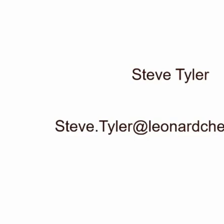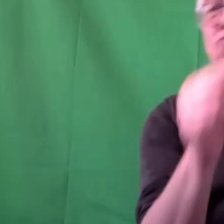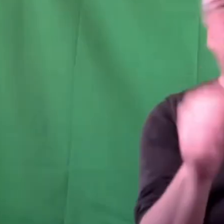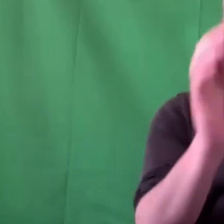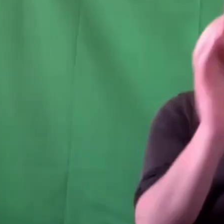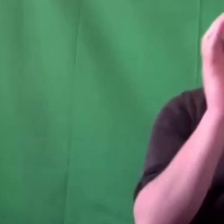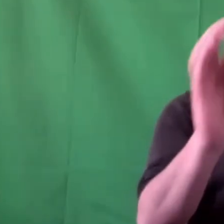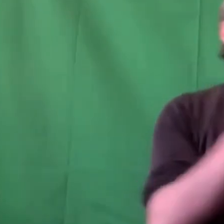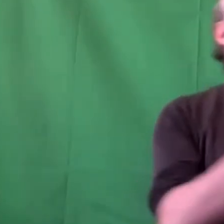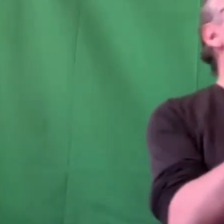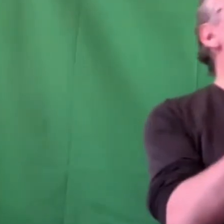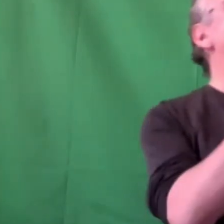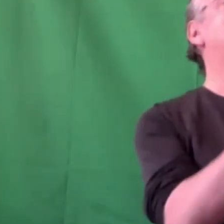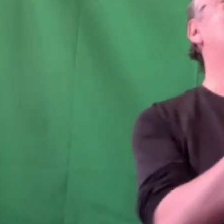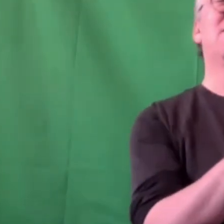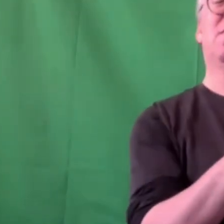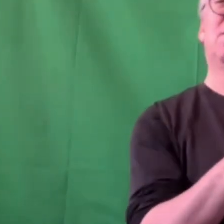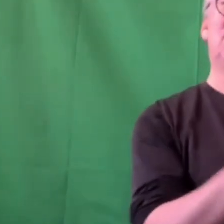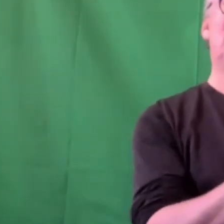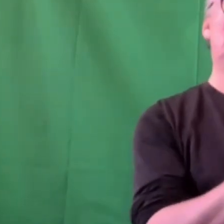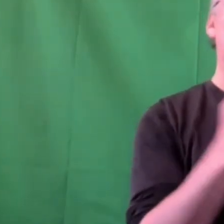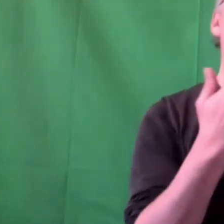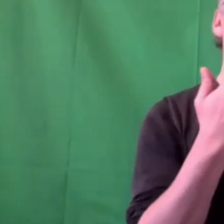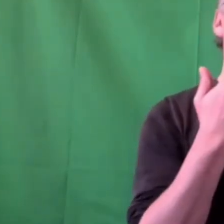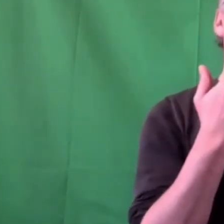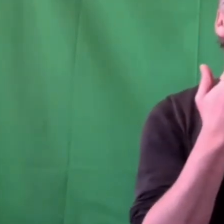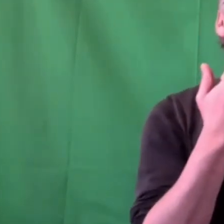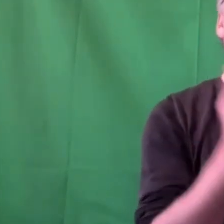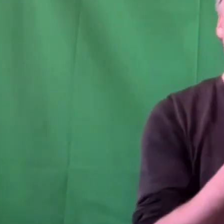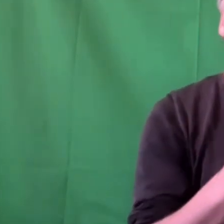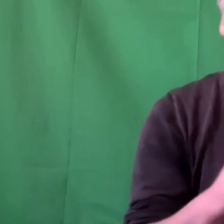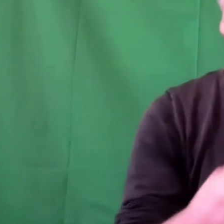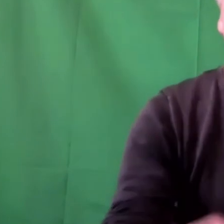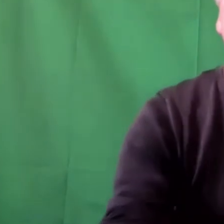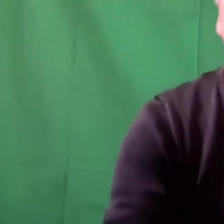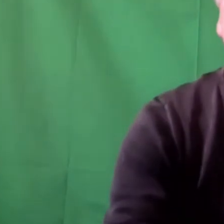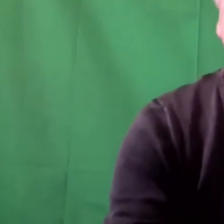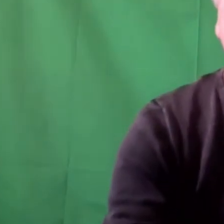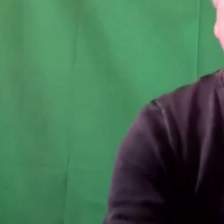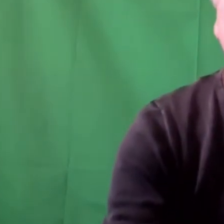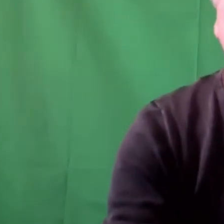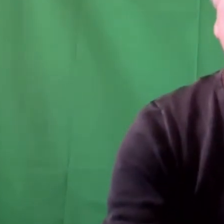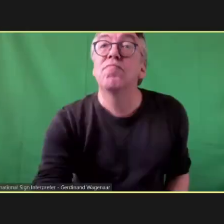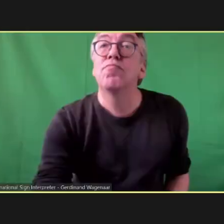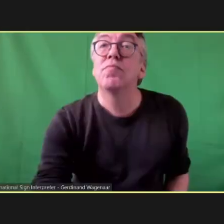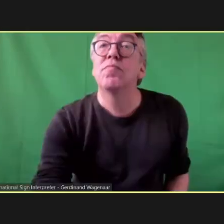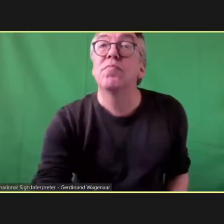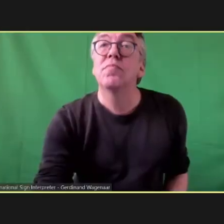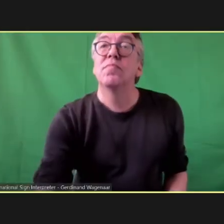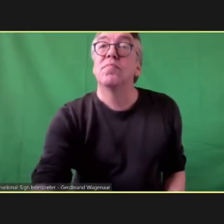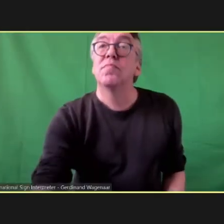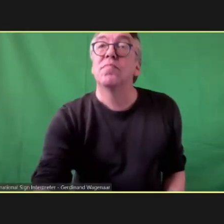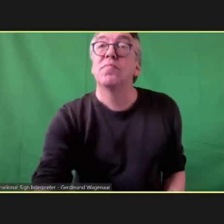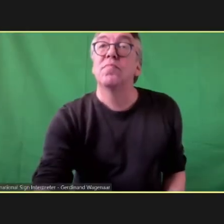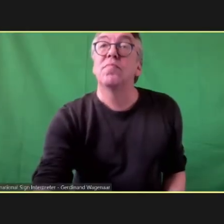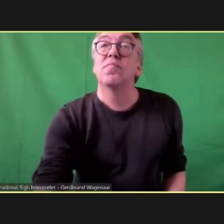Steve, thank you for a really compelling and cogent presentation that began to provide us with a